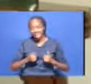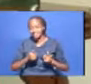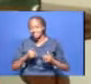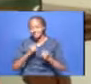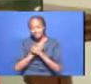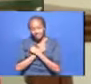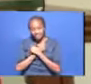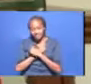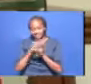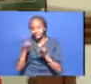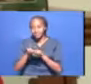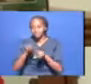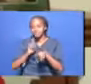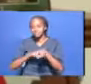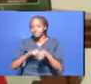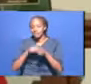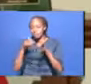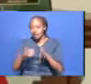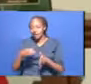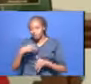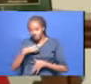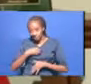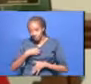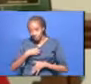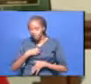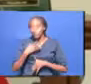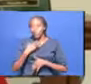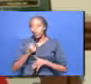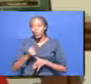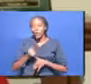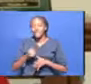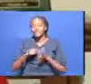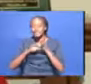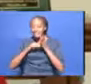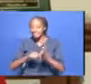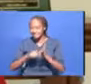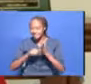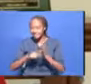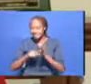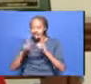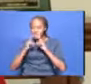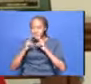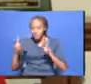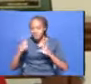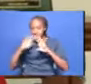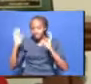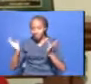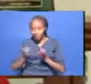he continues to champion for global peace, mediating conflict within and without.